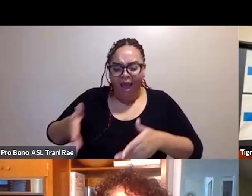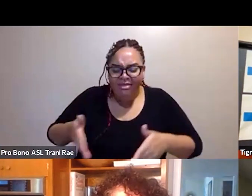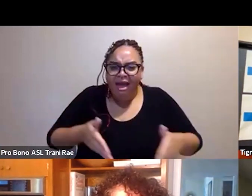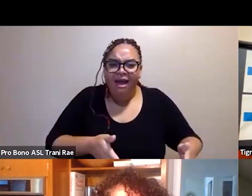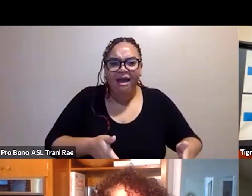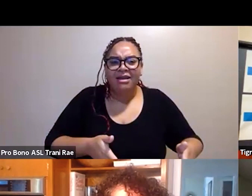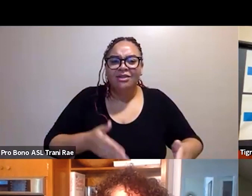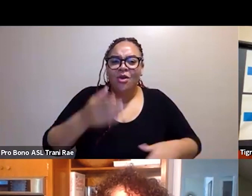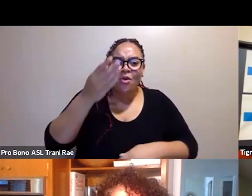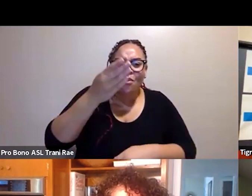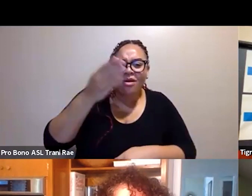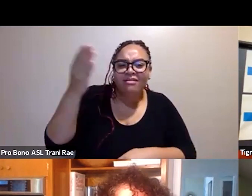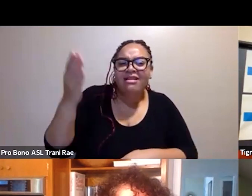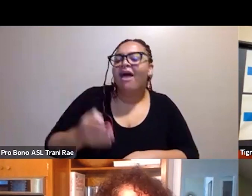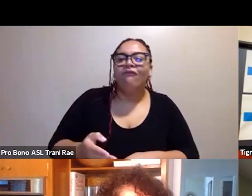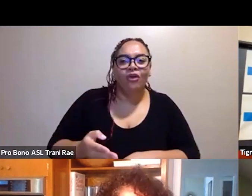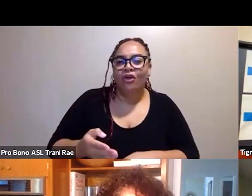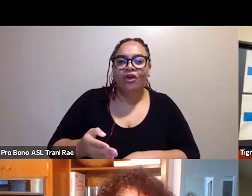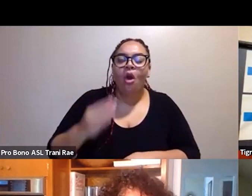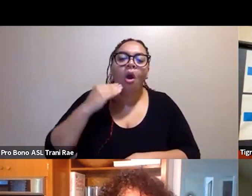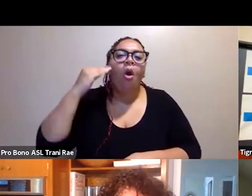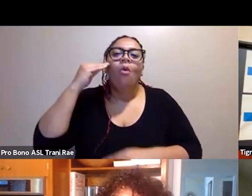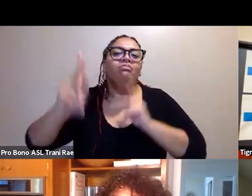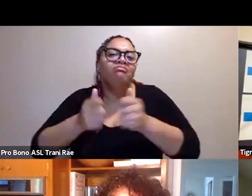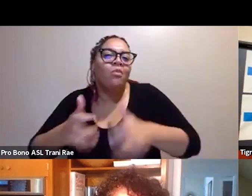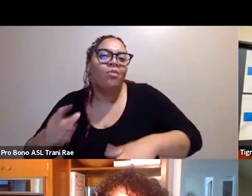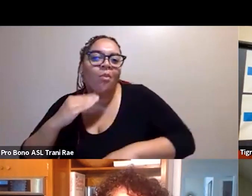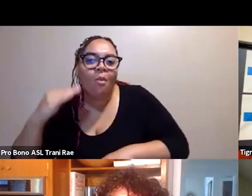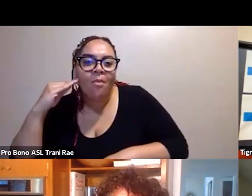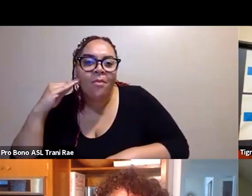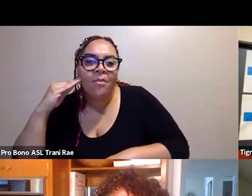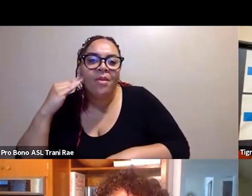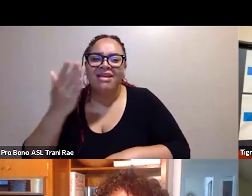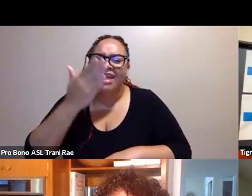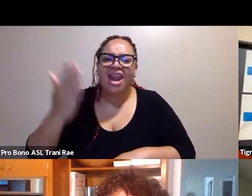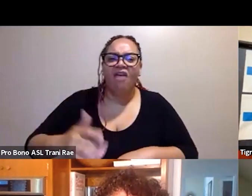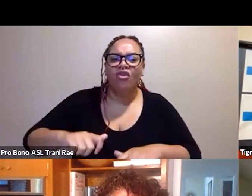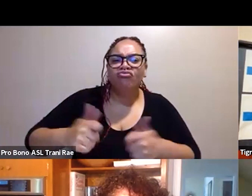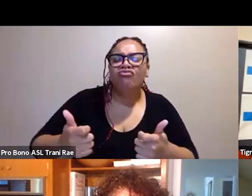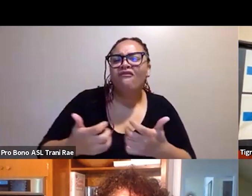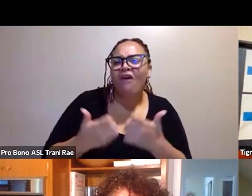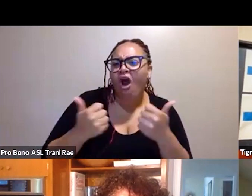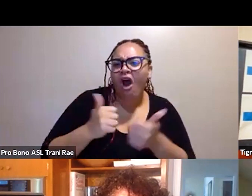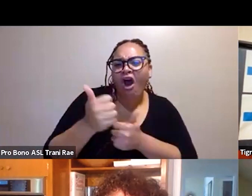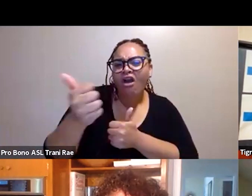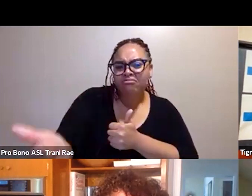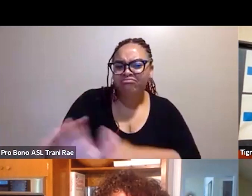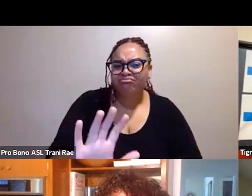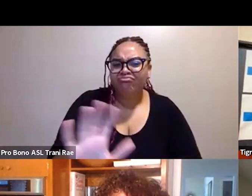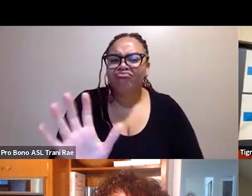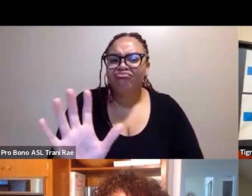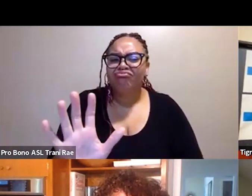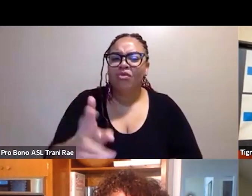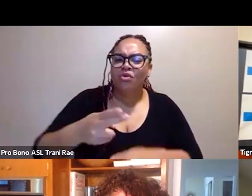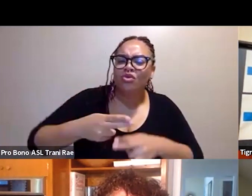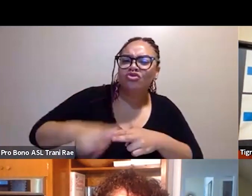never split far enough, fast enough to satisfy all the toothy, screaming mouths, the sharp metallic